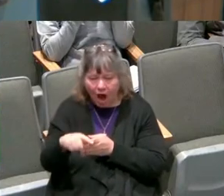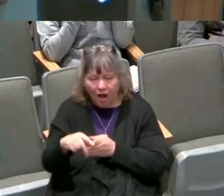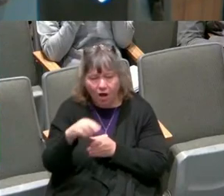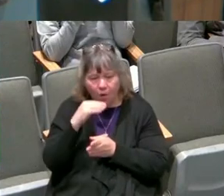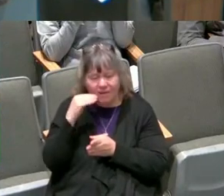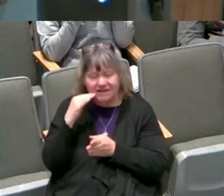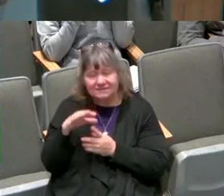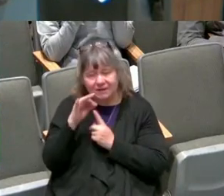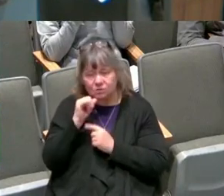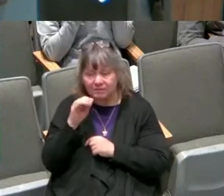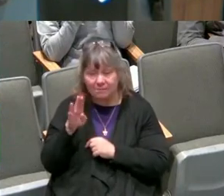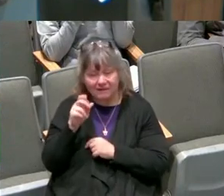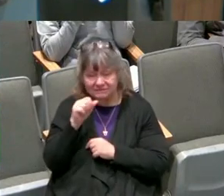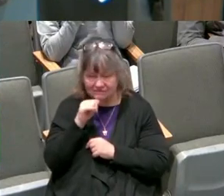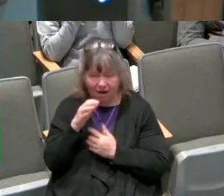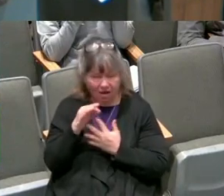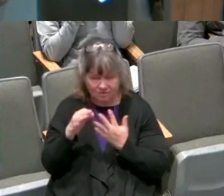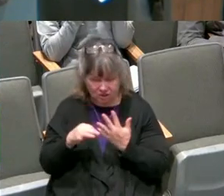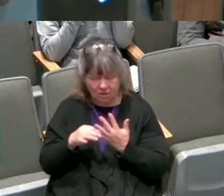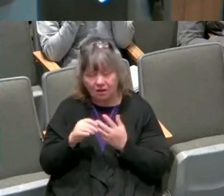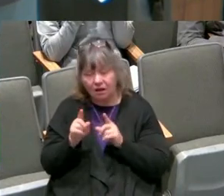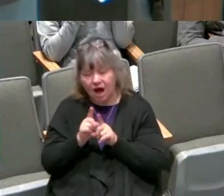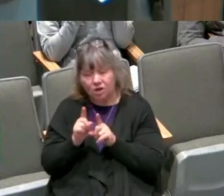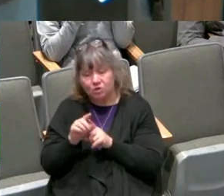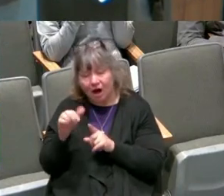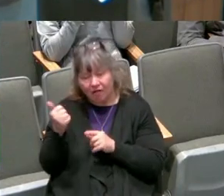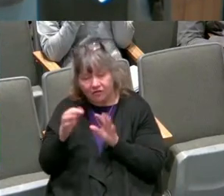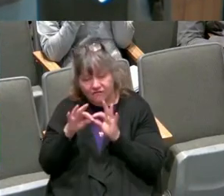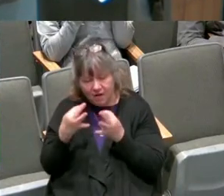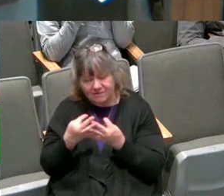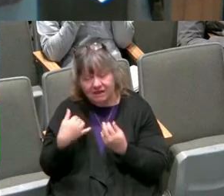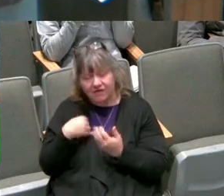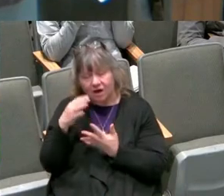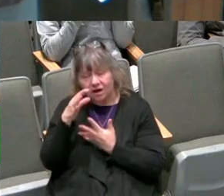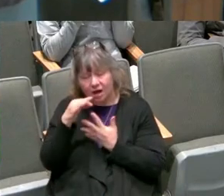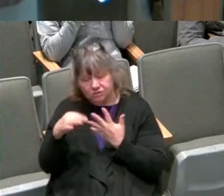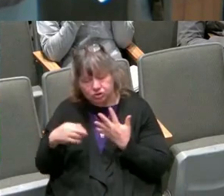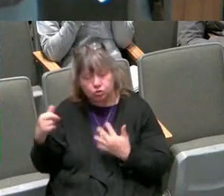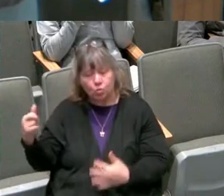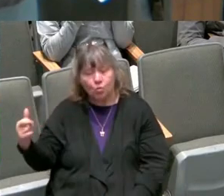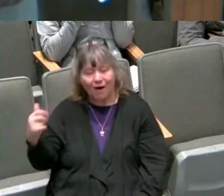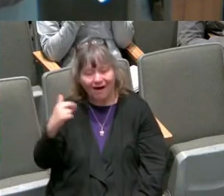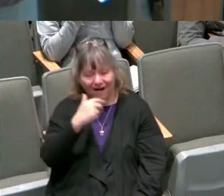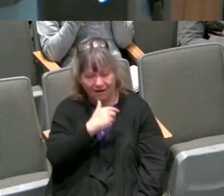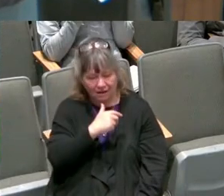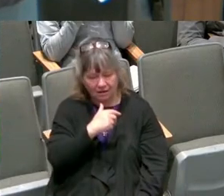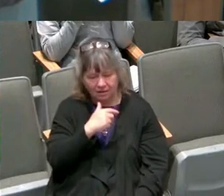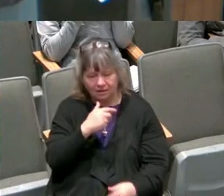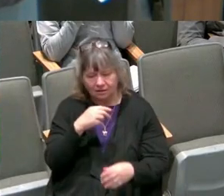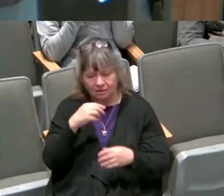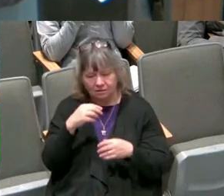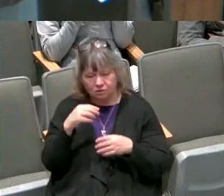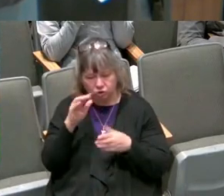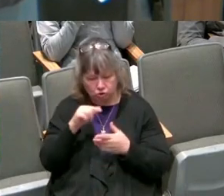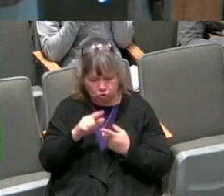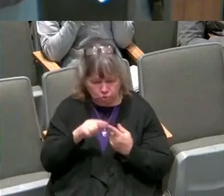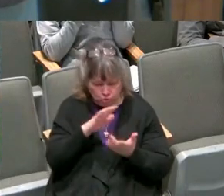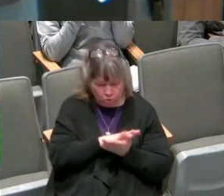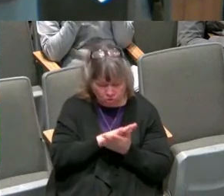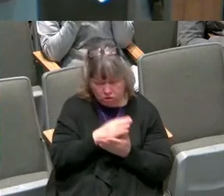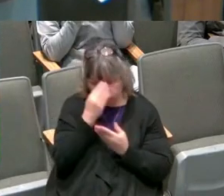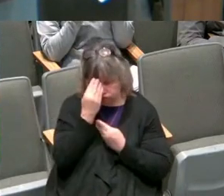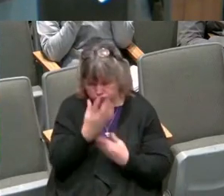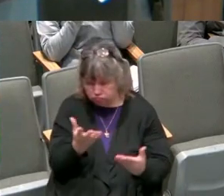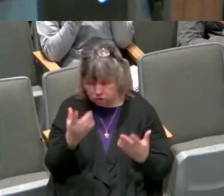especially when the bus isn't an option and also gives other families the option to be able to walk into town so it just wanted everyone